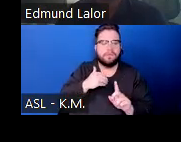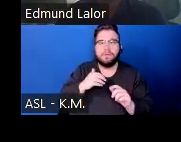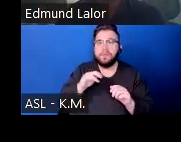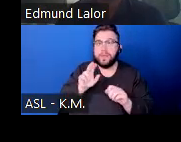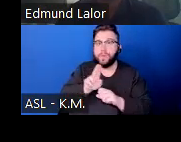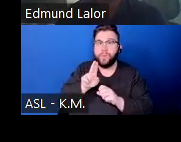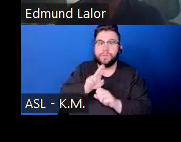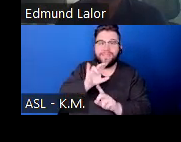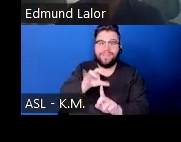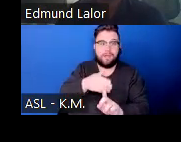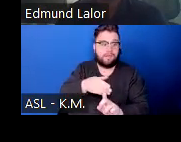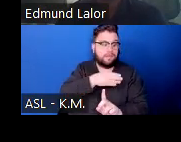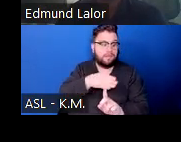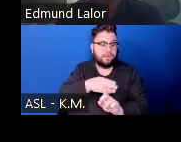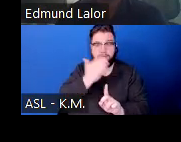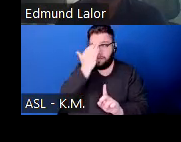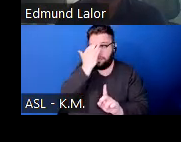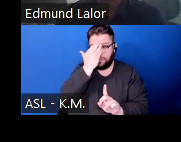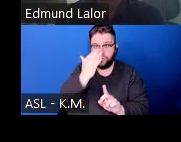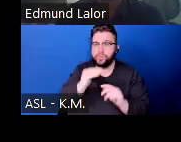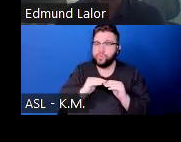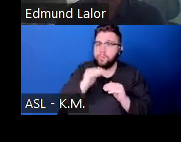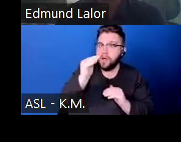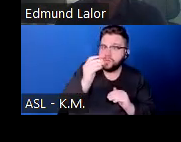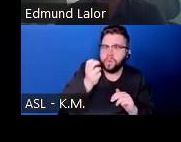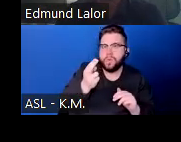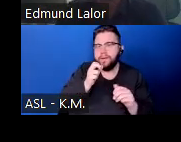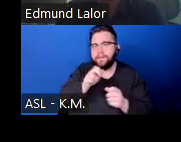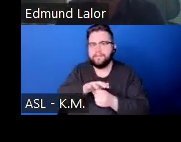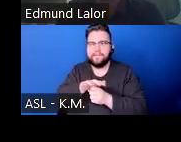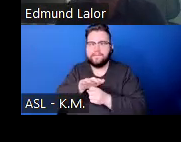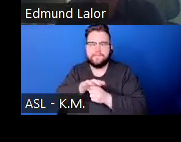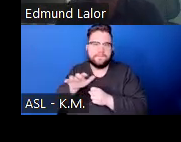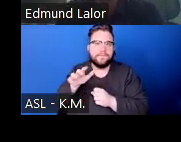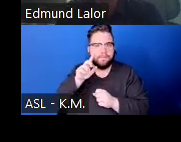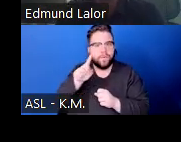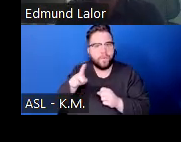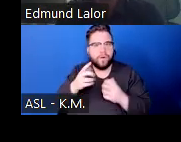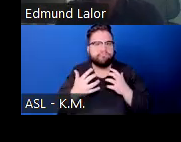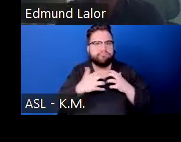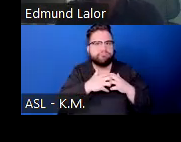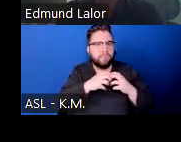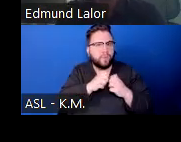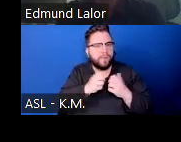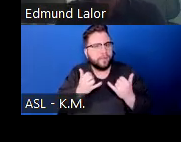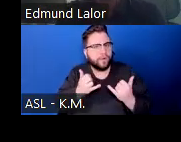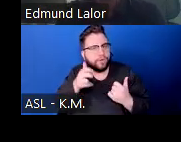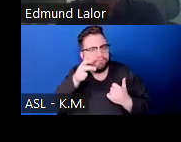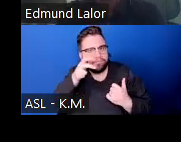to perceive the world around them. In the context of autism, we think this might explain in some cases